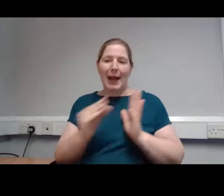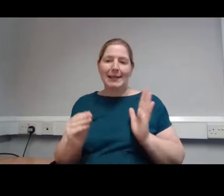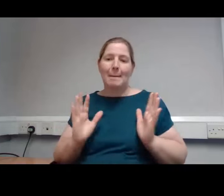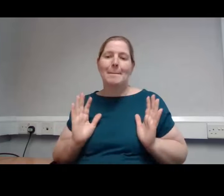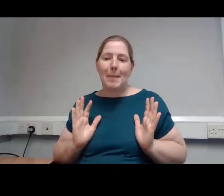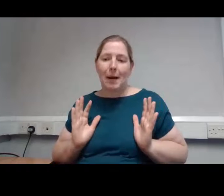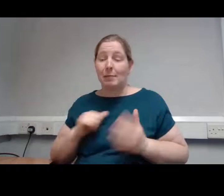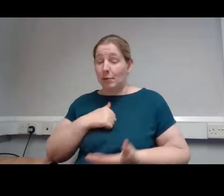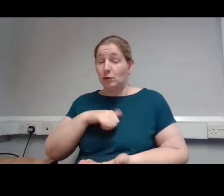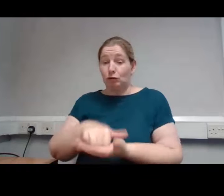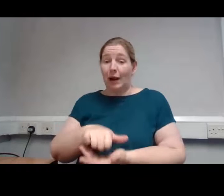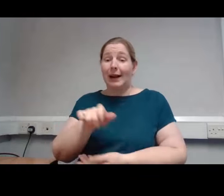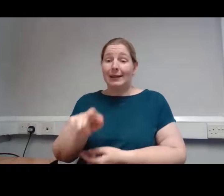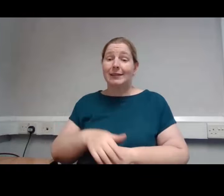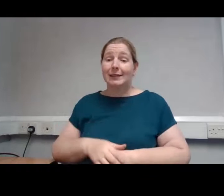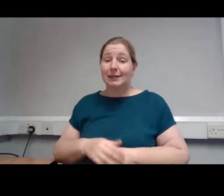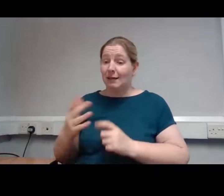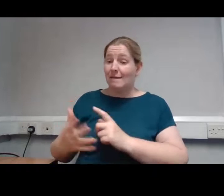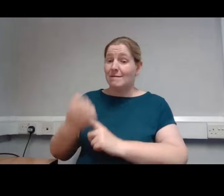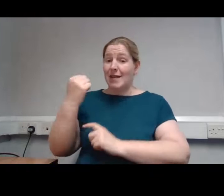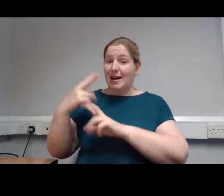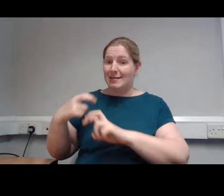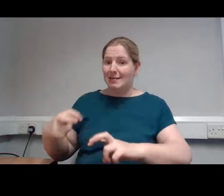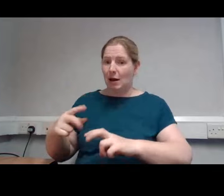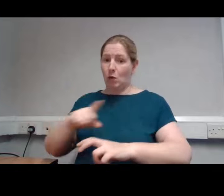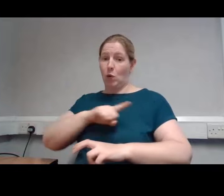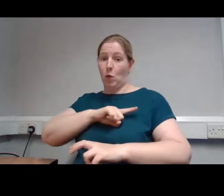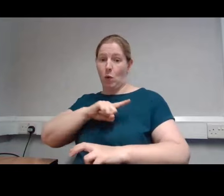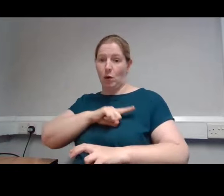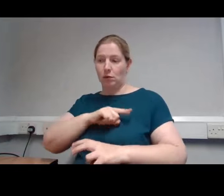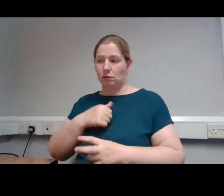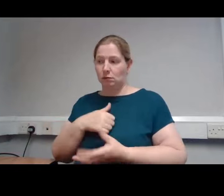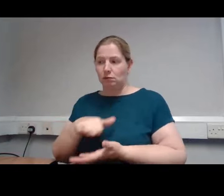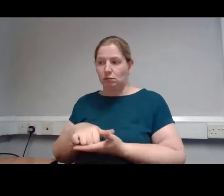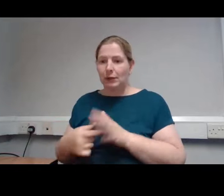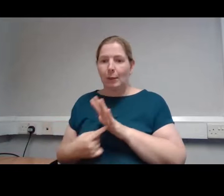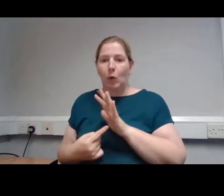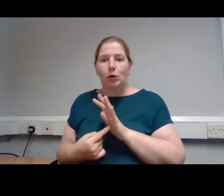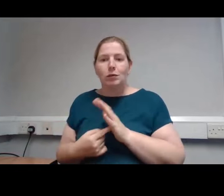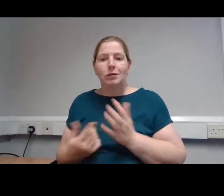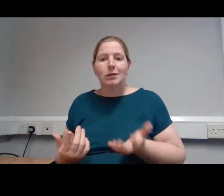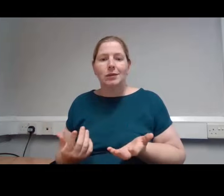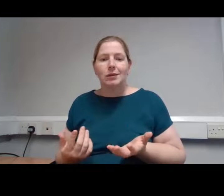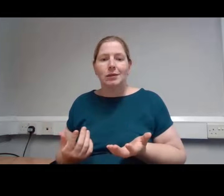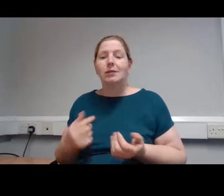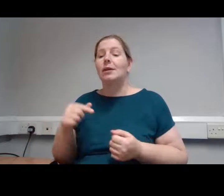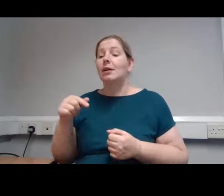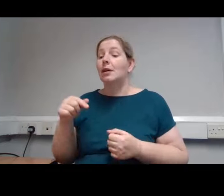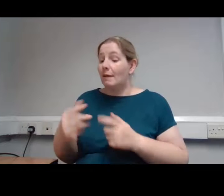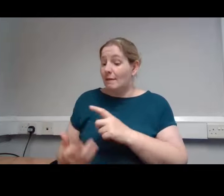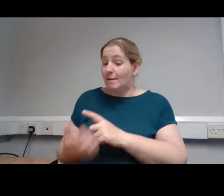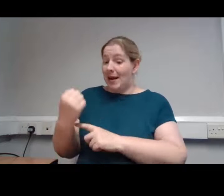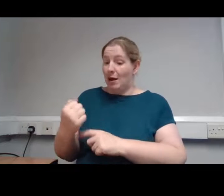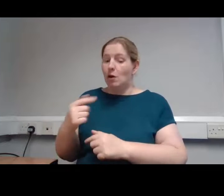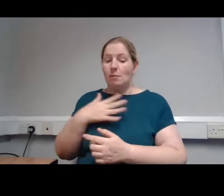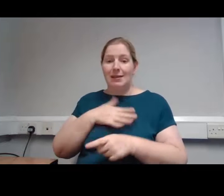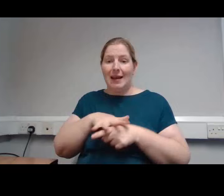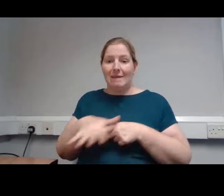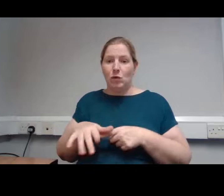in relation to that question, finding out the cause of the pain is really important, and that would influence what is given for that pain.